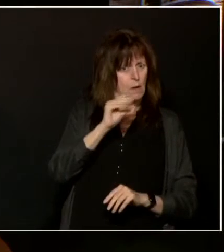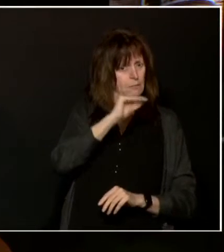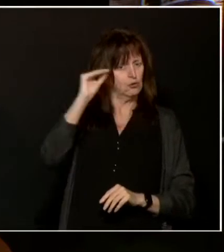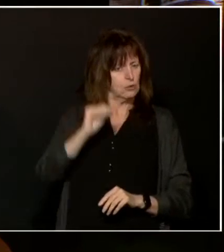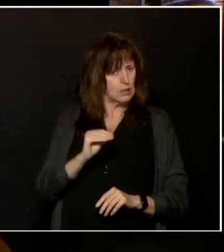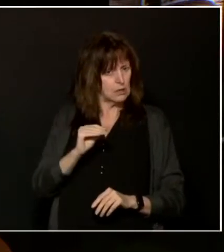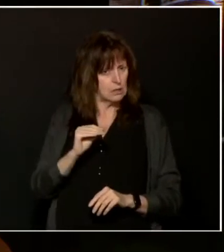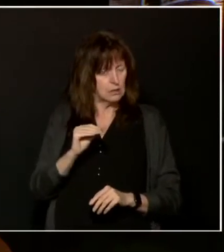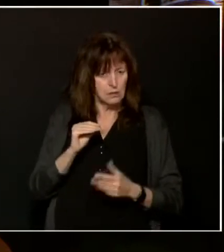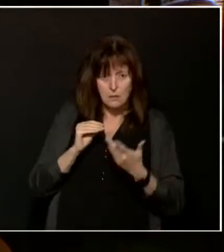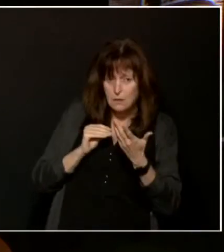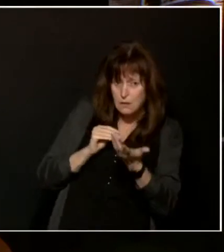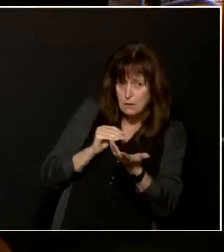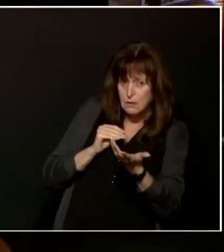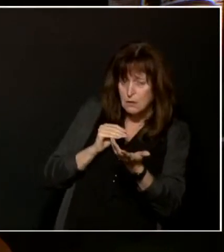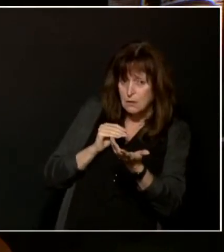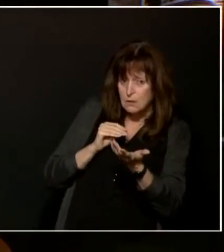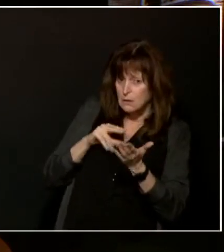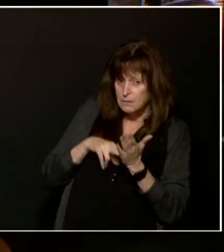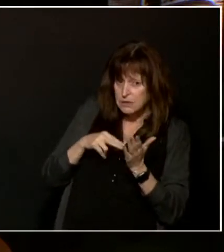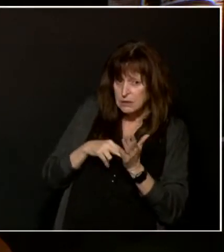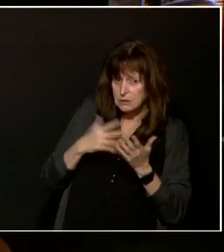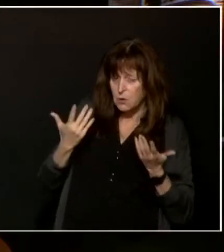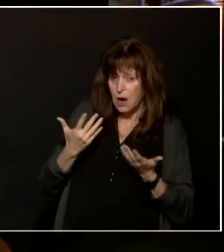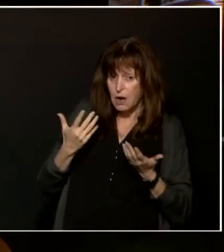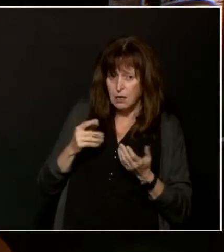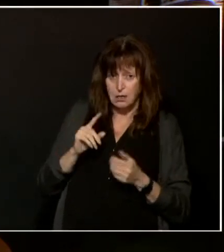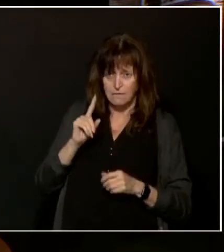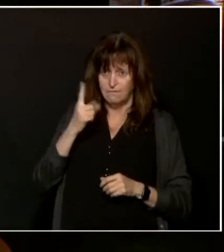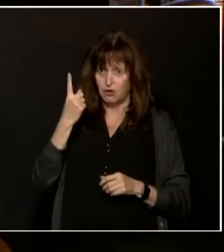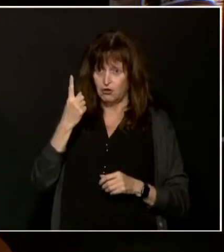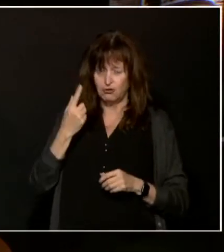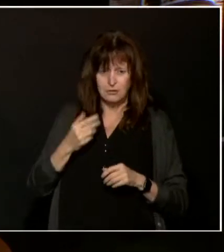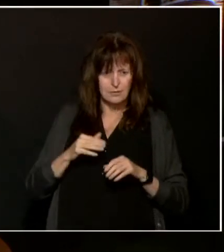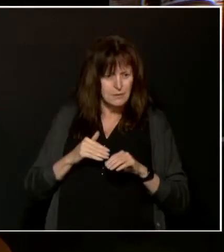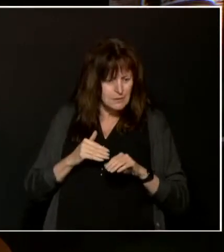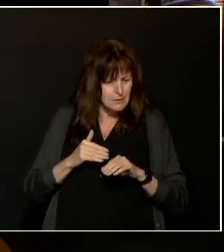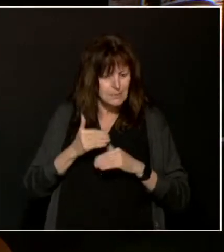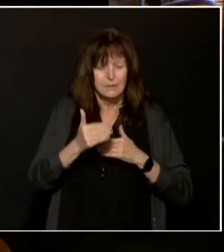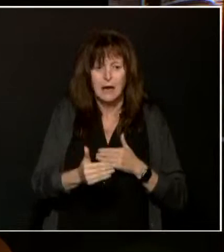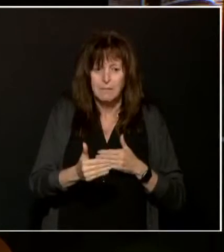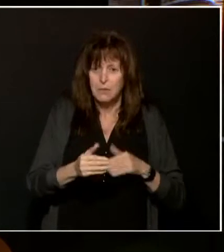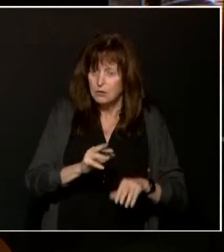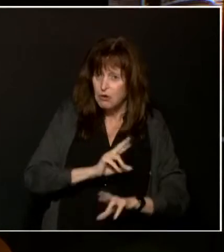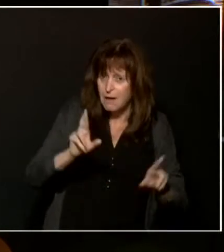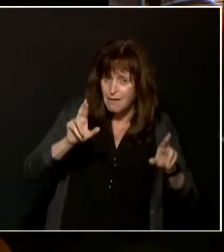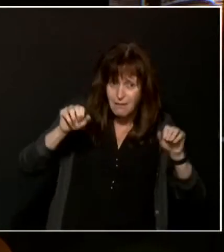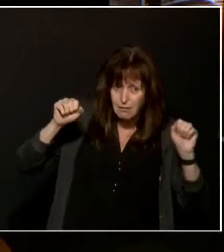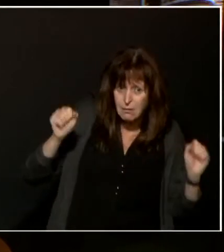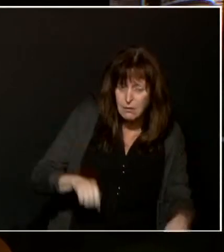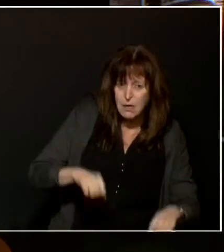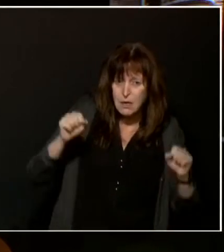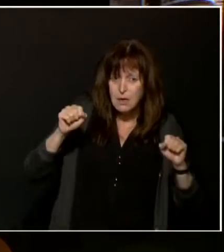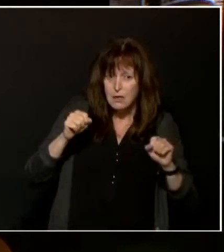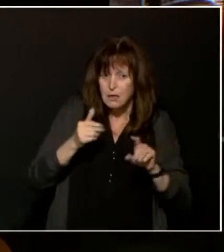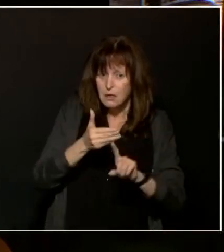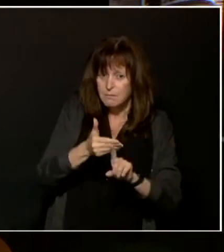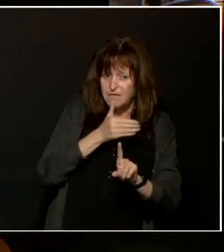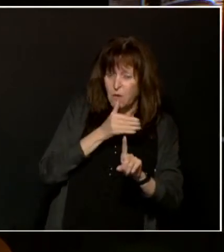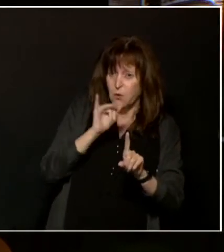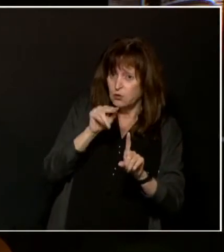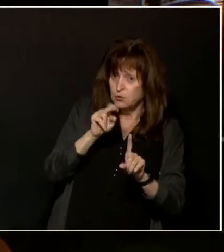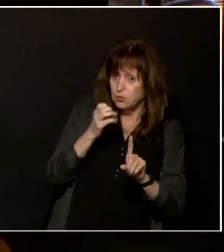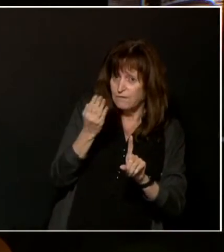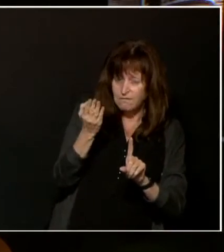at stage 1. So are we now looking at opening the province before June 14th? Are we on that